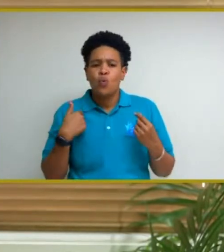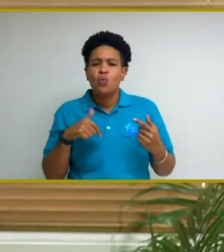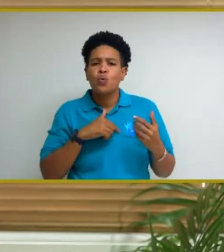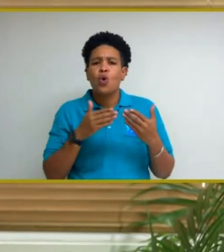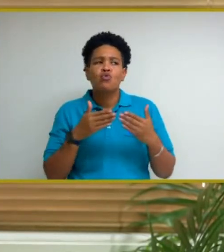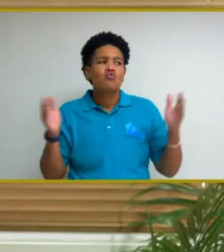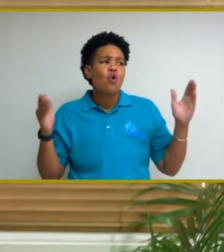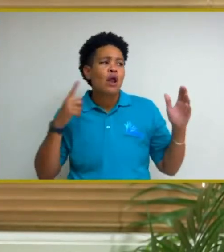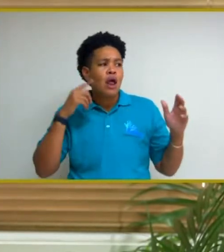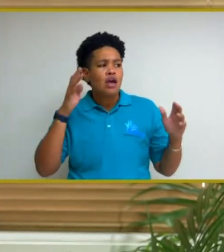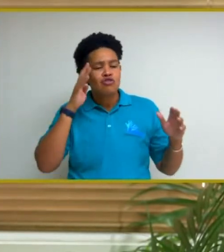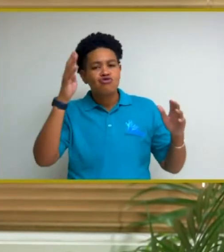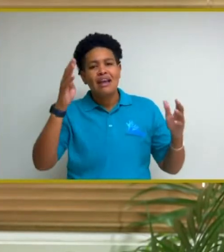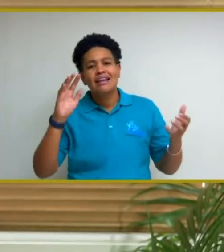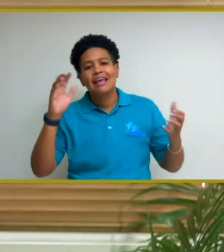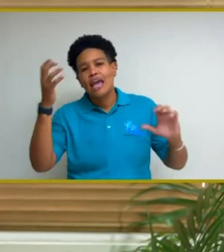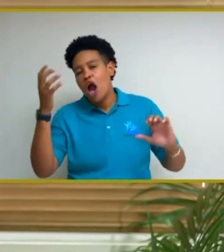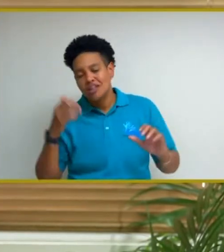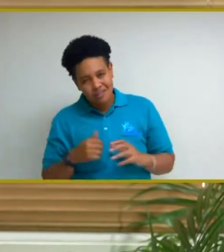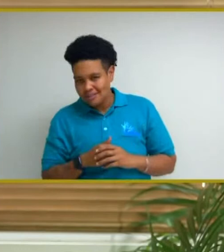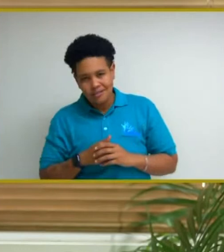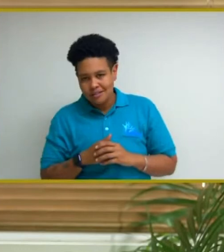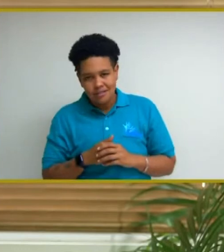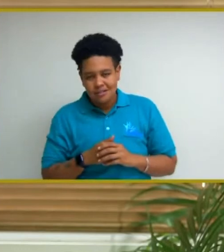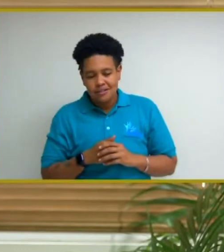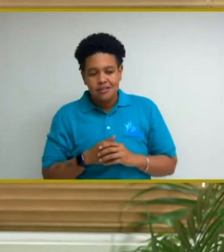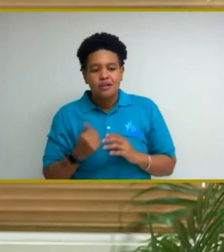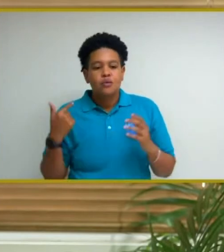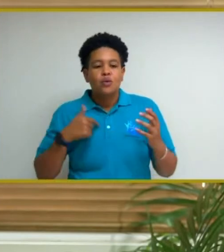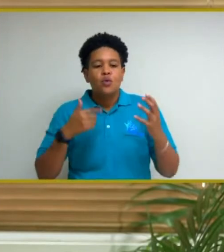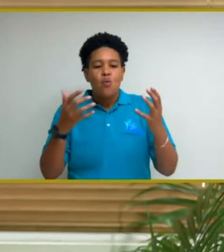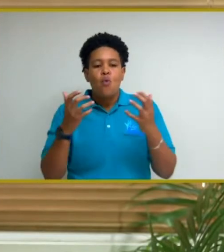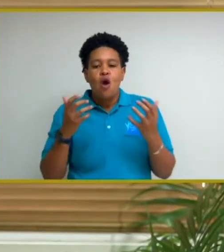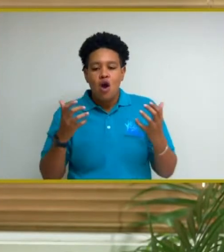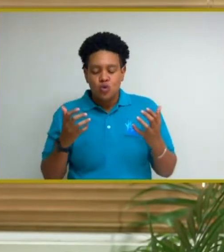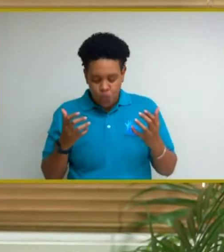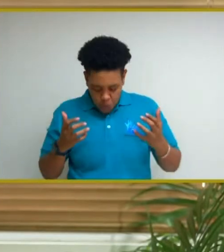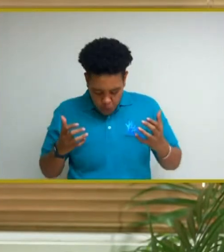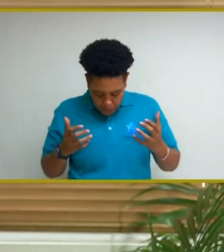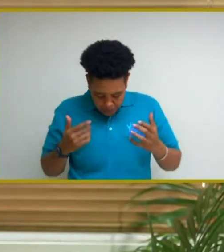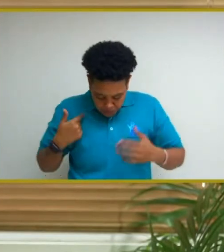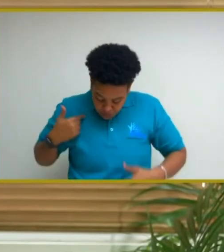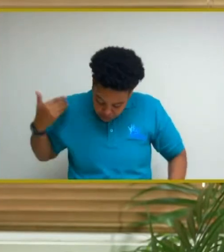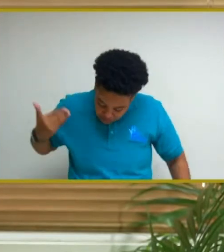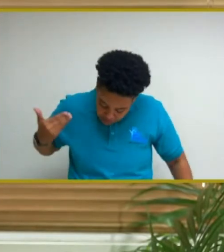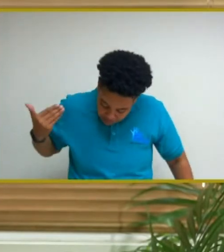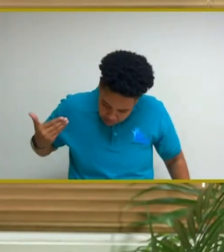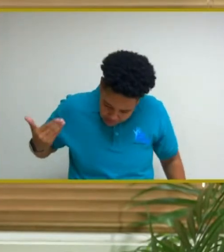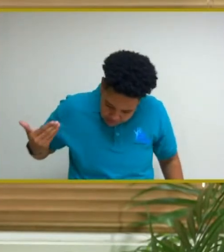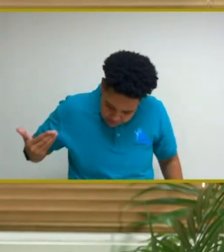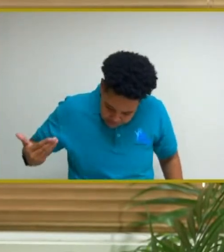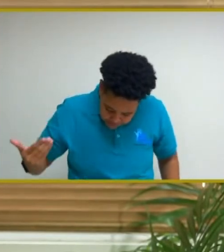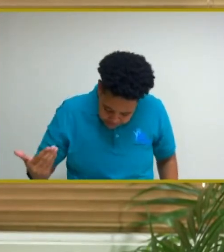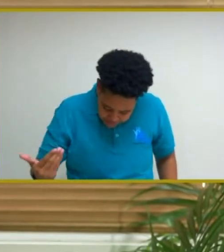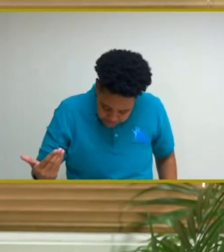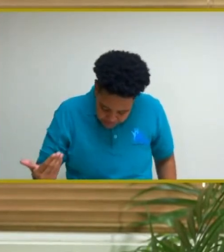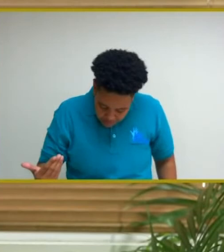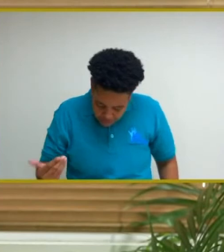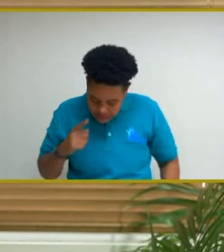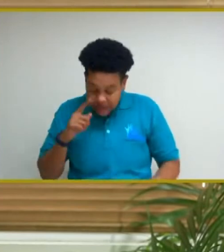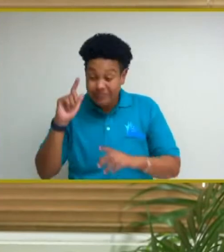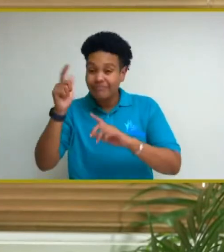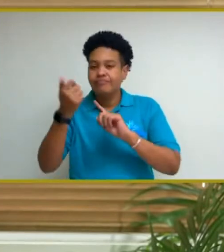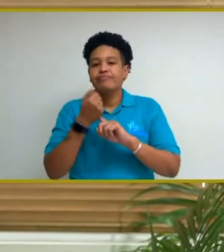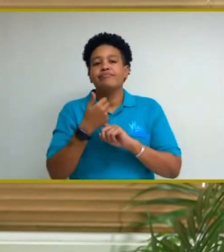out and create chaos. We want to be gradual initially and then